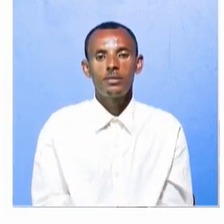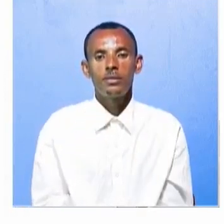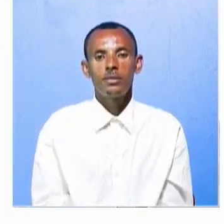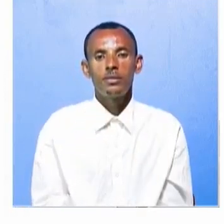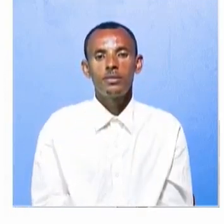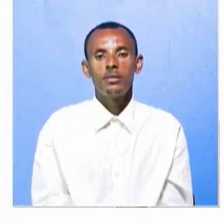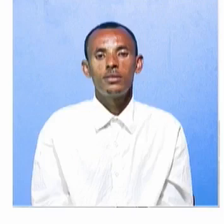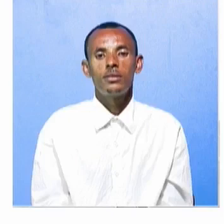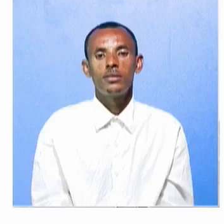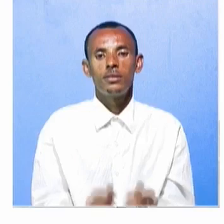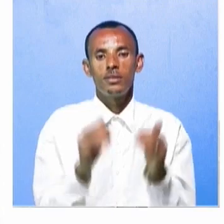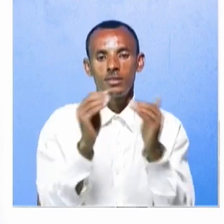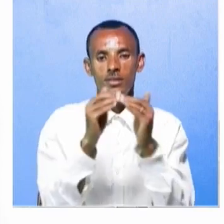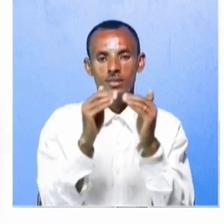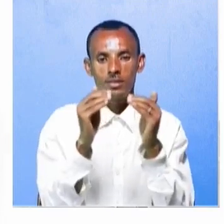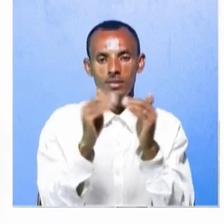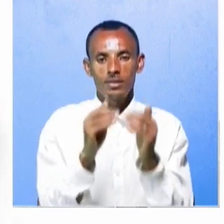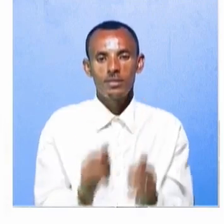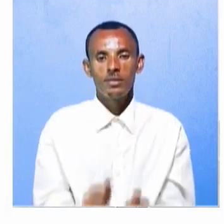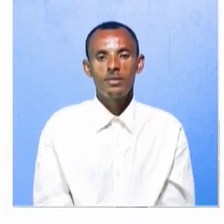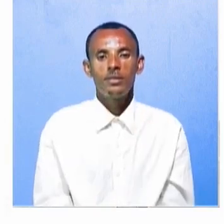This is the same as